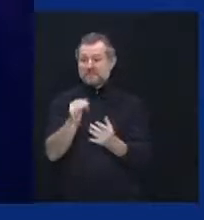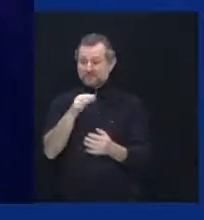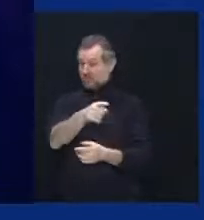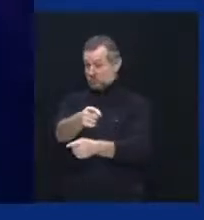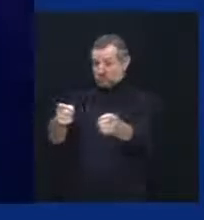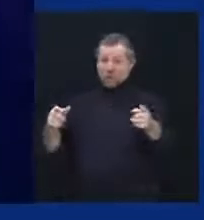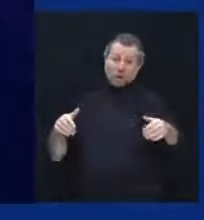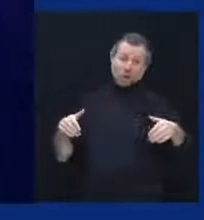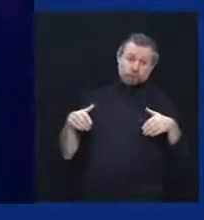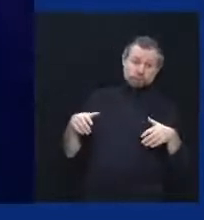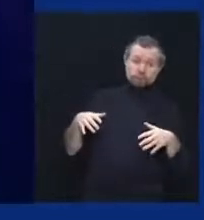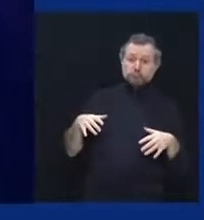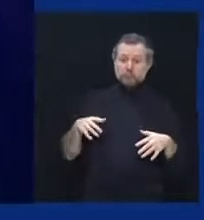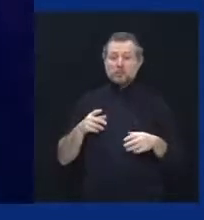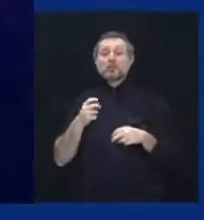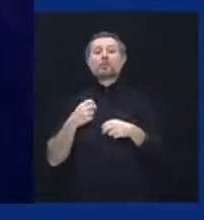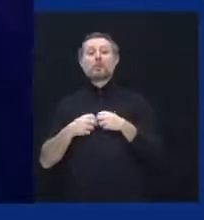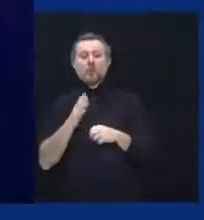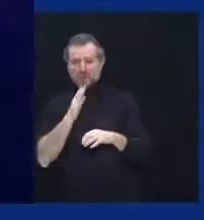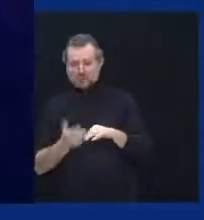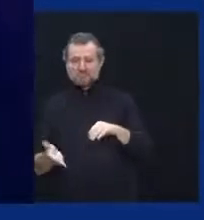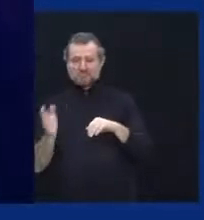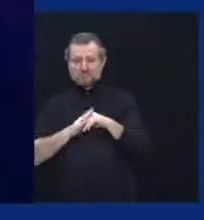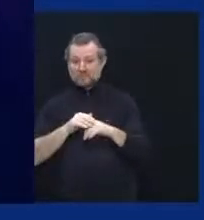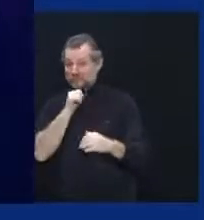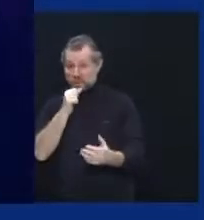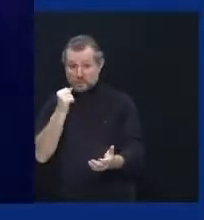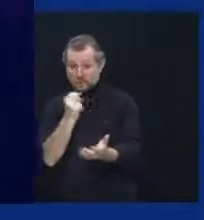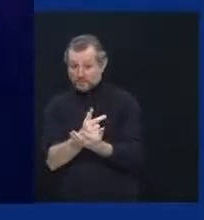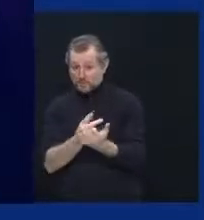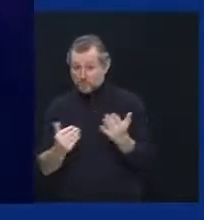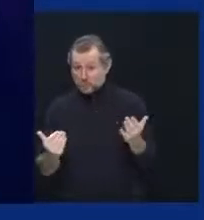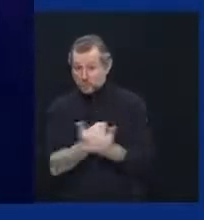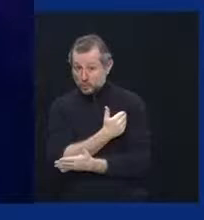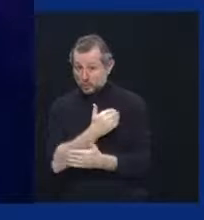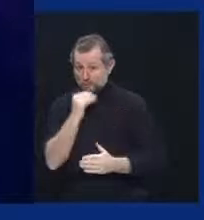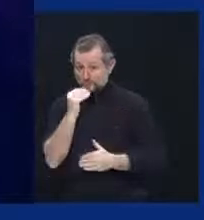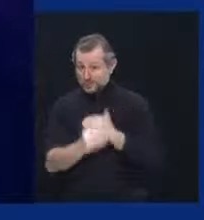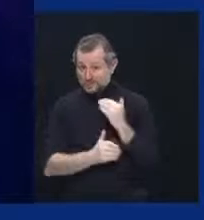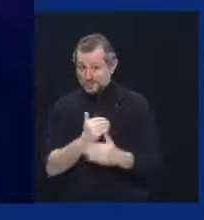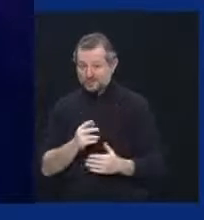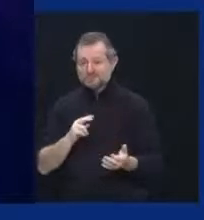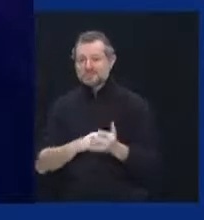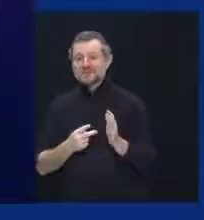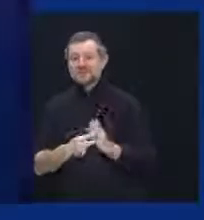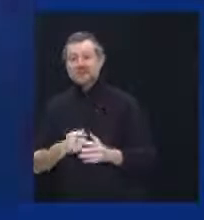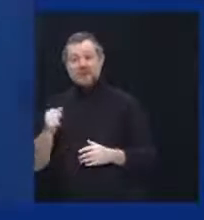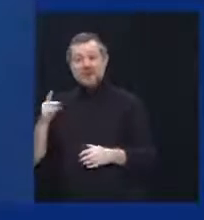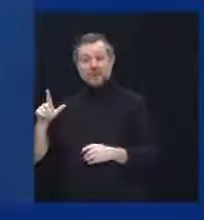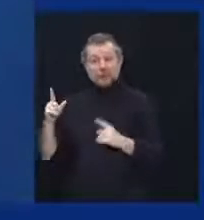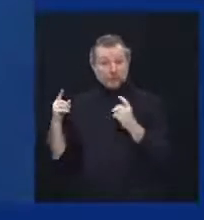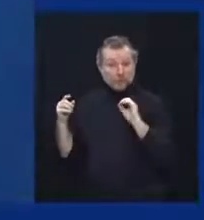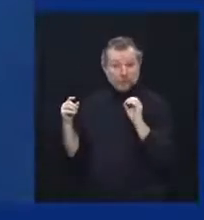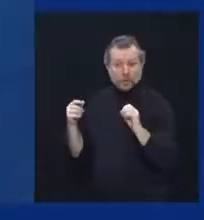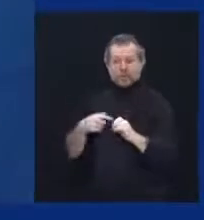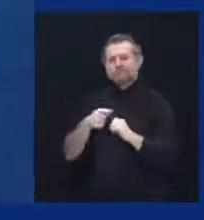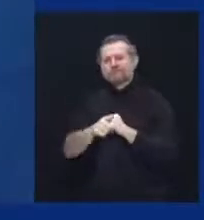April 1, that locality will not be eligible for state funding. So 62